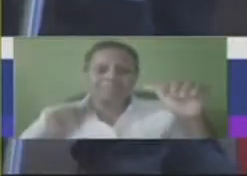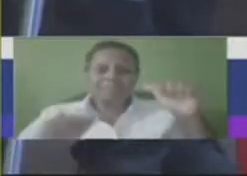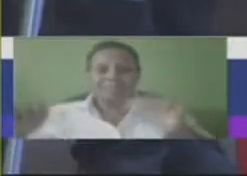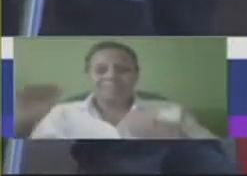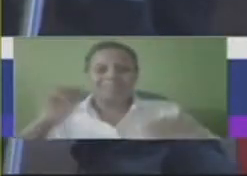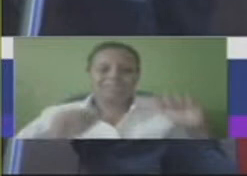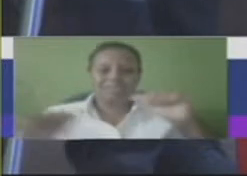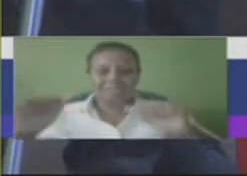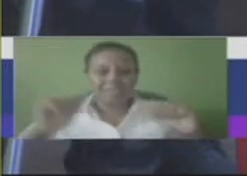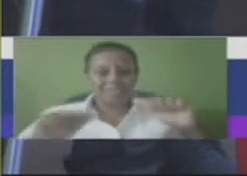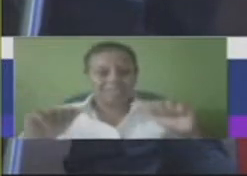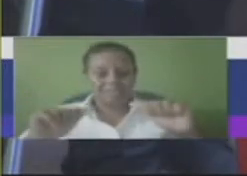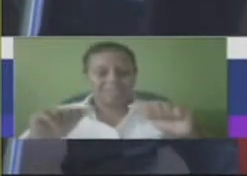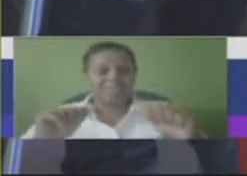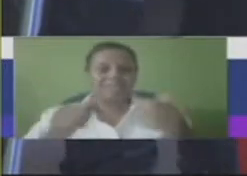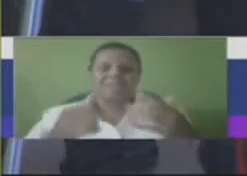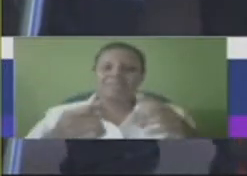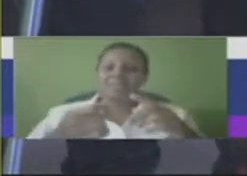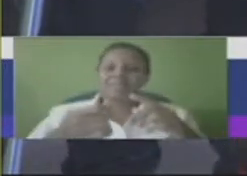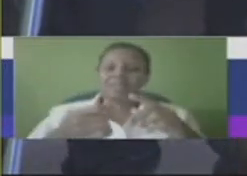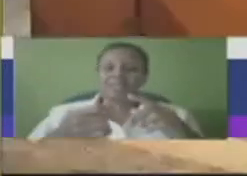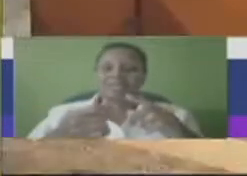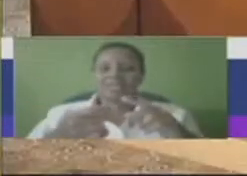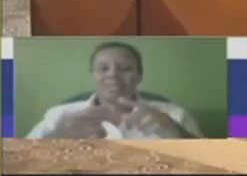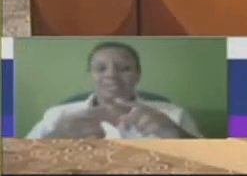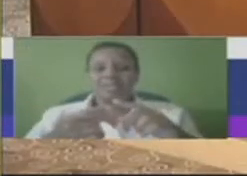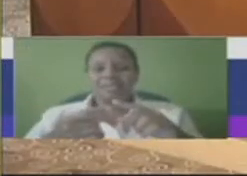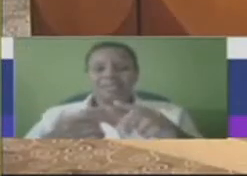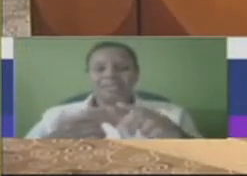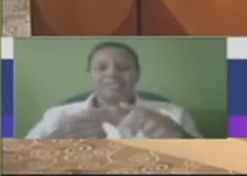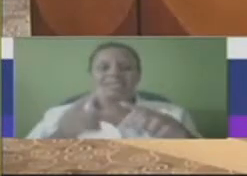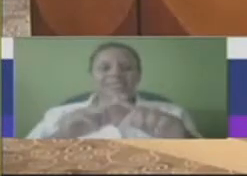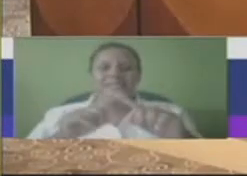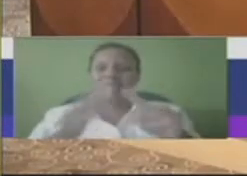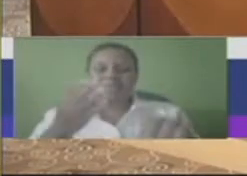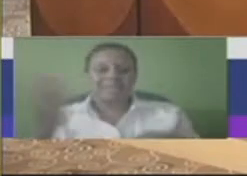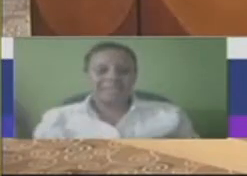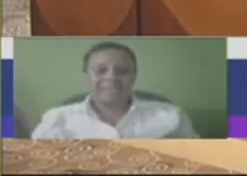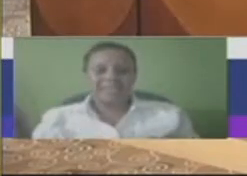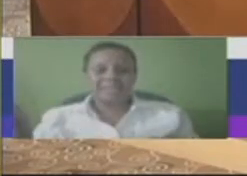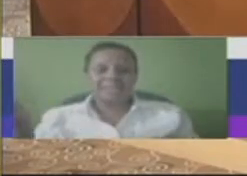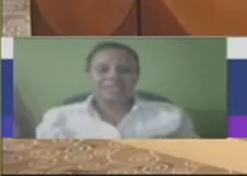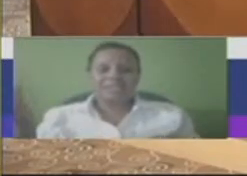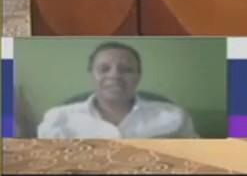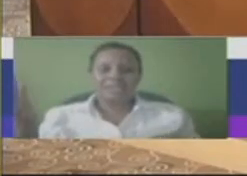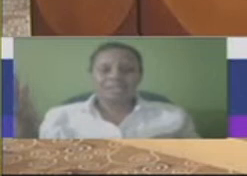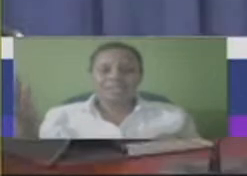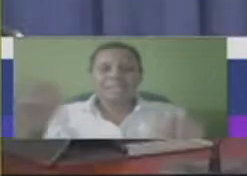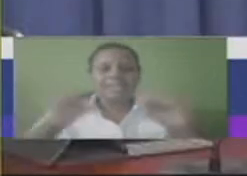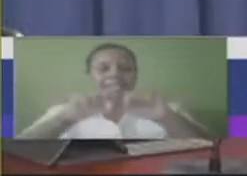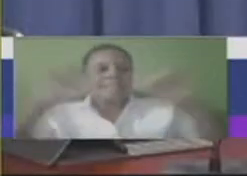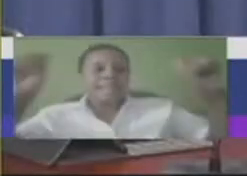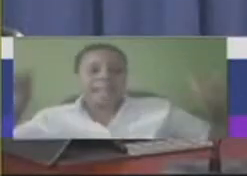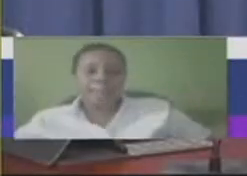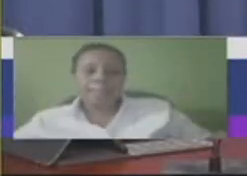Minister, answer, please. Thank you very much. So we work very closely with my colleague, Minister Shamfa